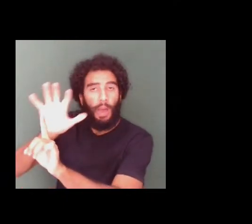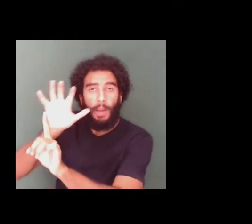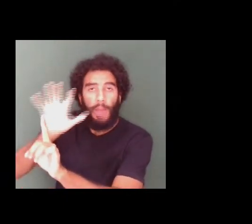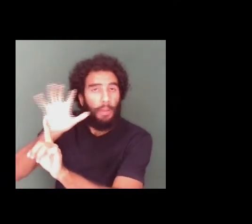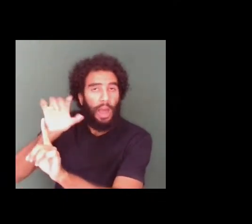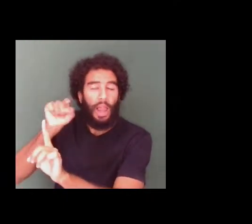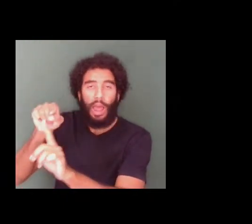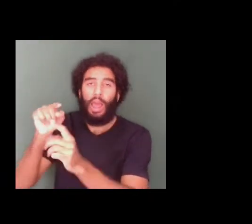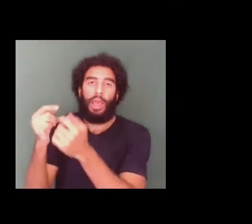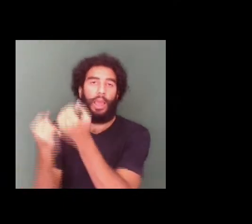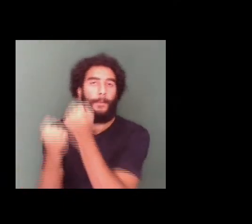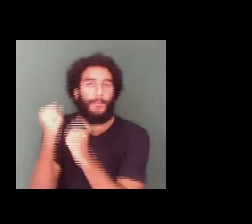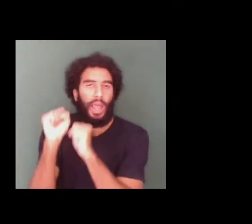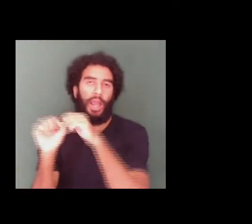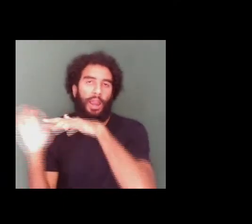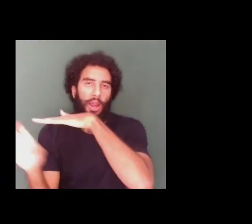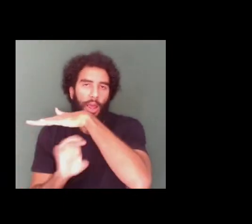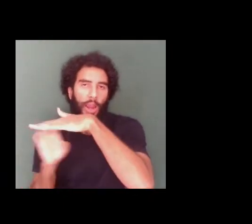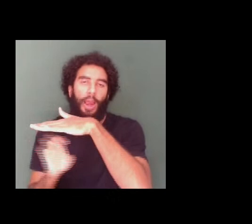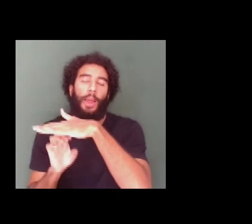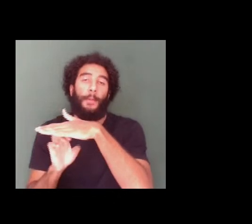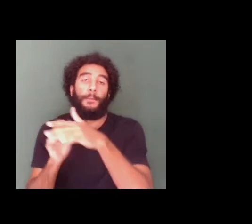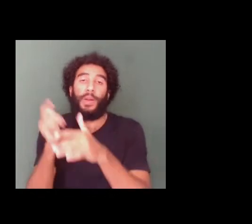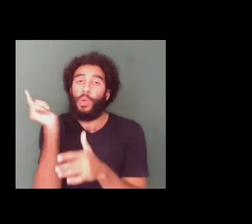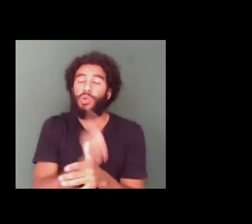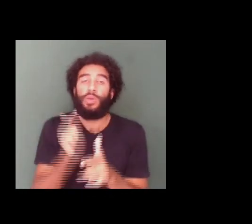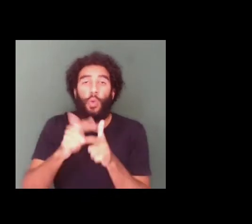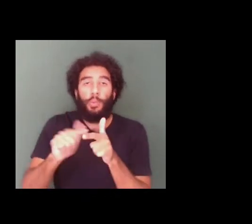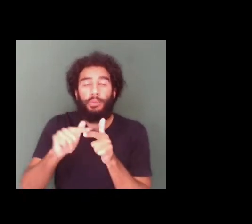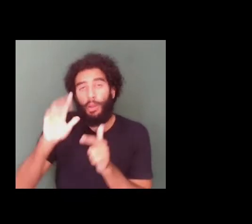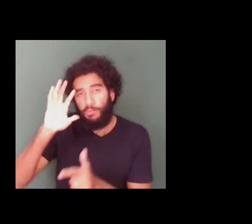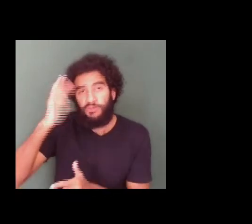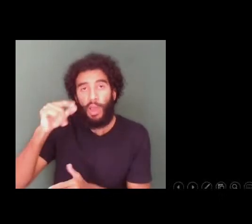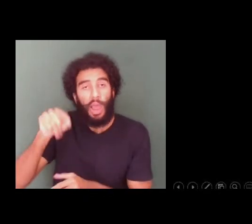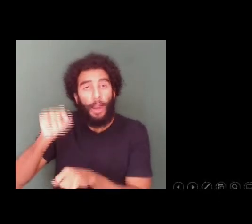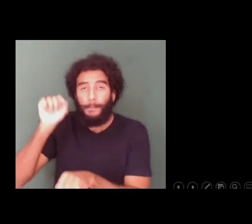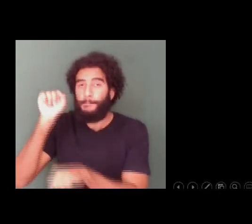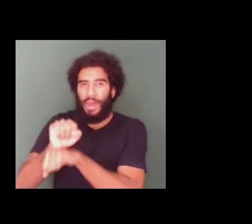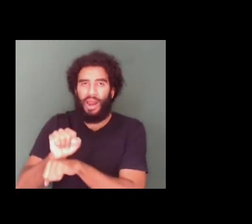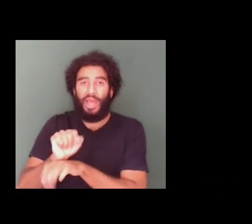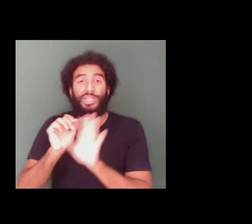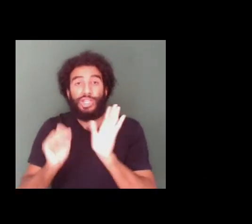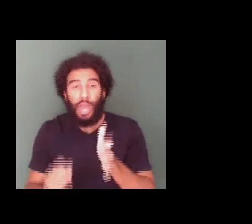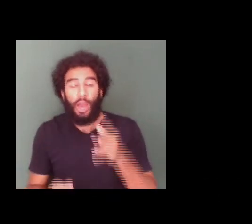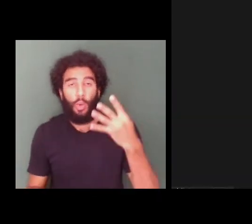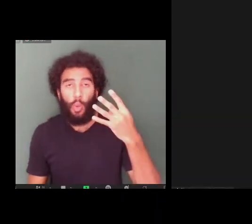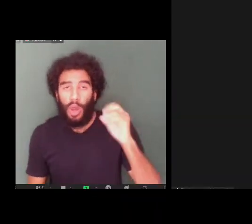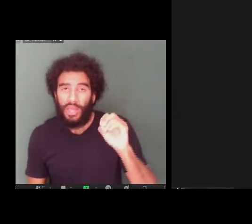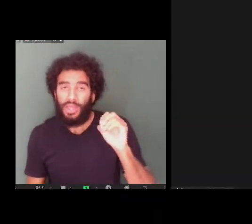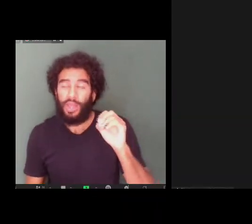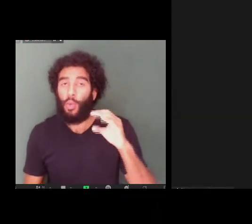this problem and make it stop after 41 years. Thank you very much for your attention today.